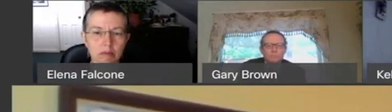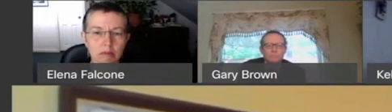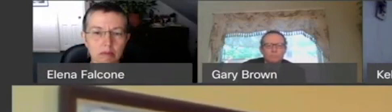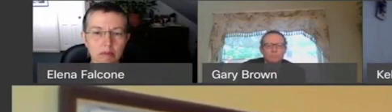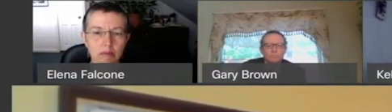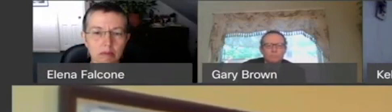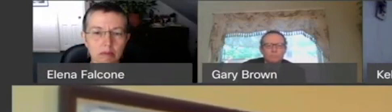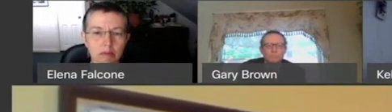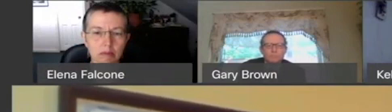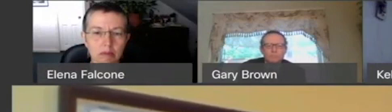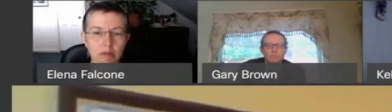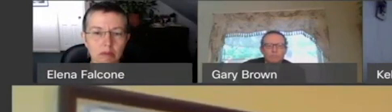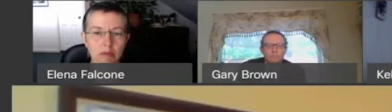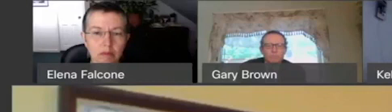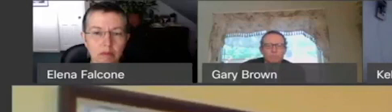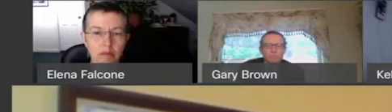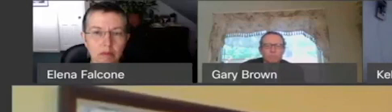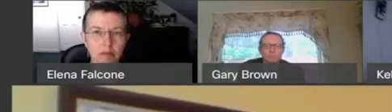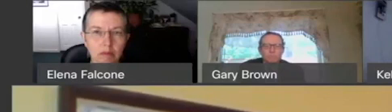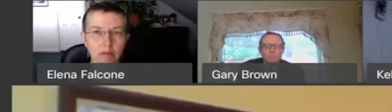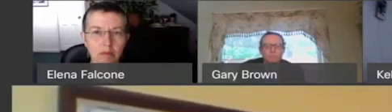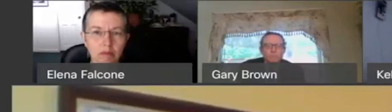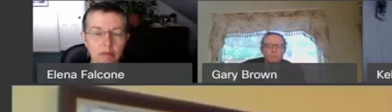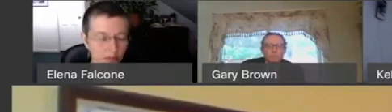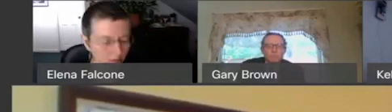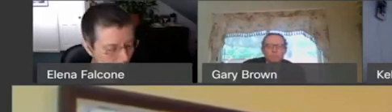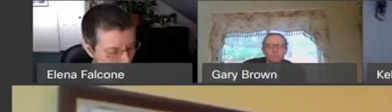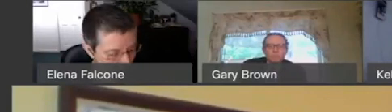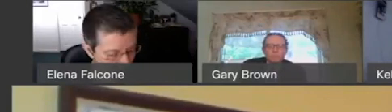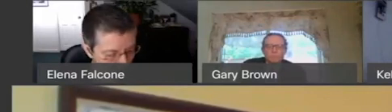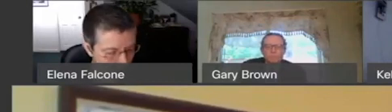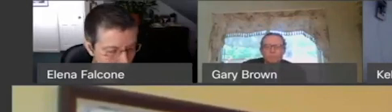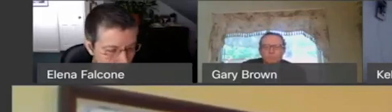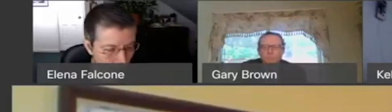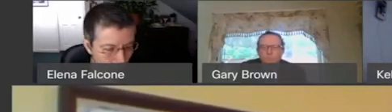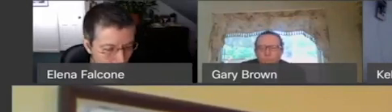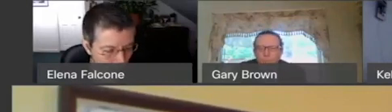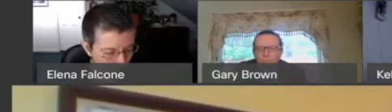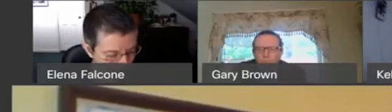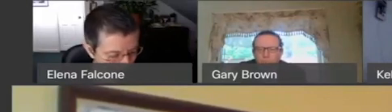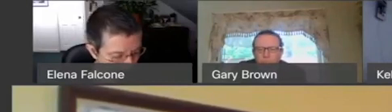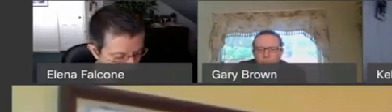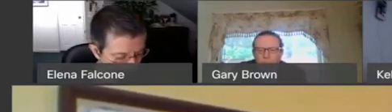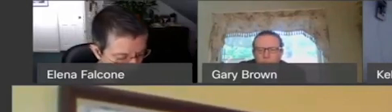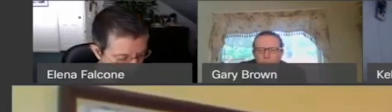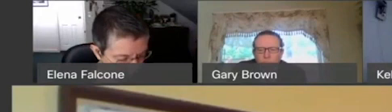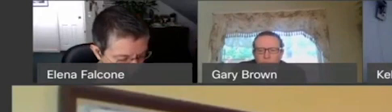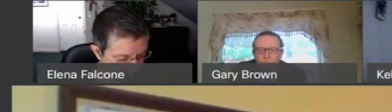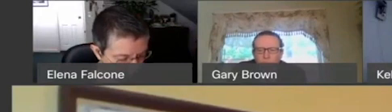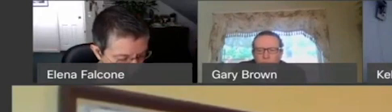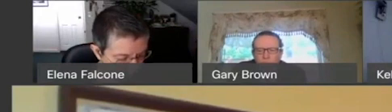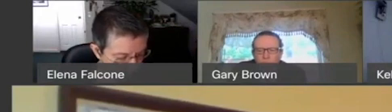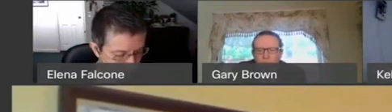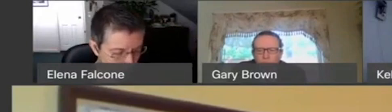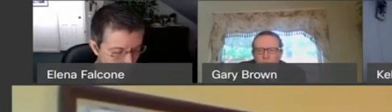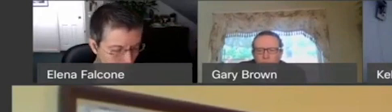ways to disinfect your fruit. You can wash your fruit with soap and water. Please don't put chemicals on your fruit. That, you know, we